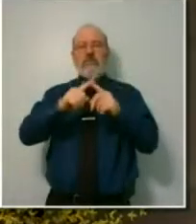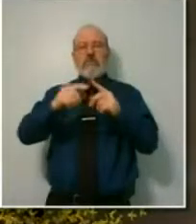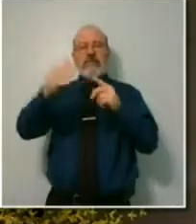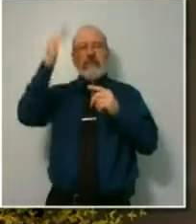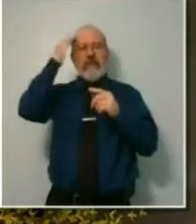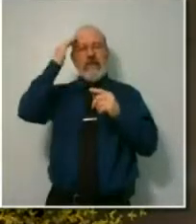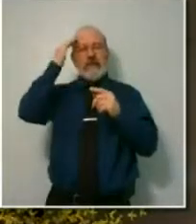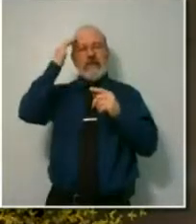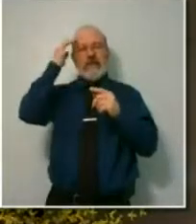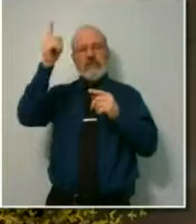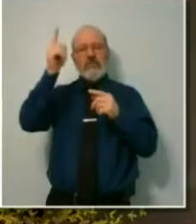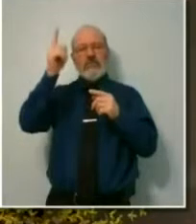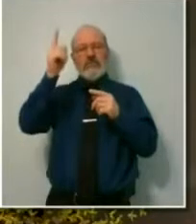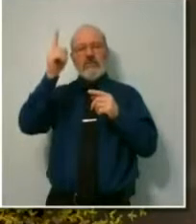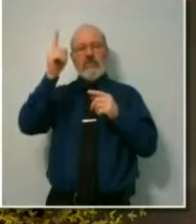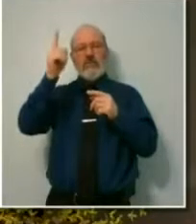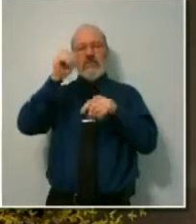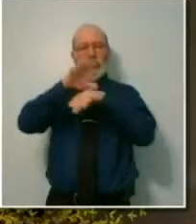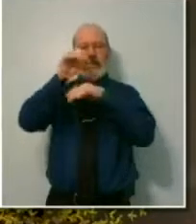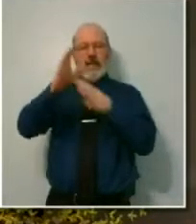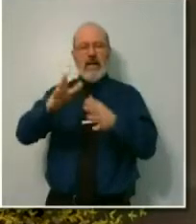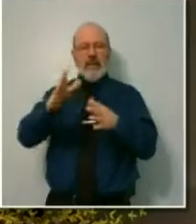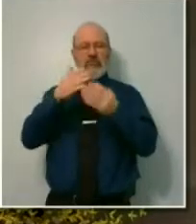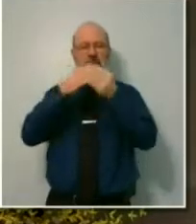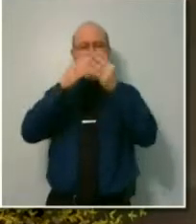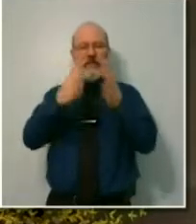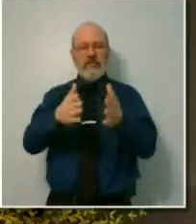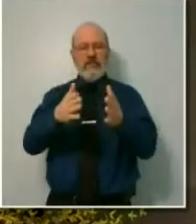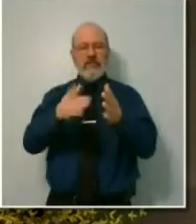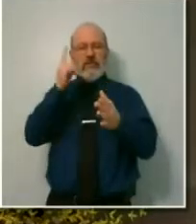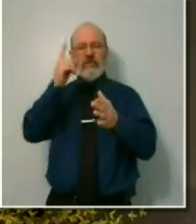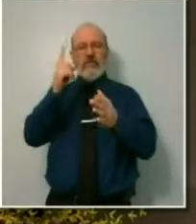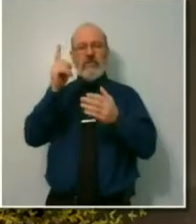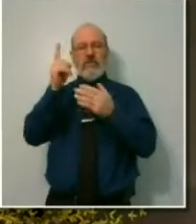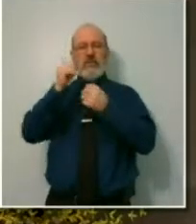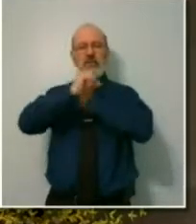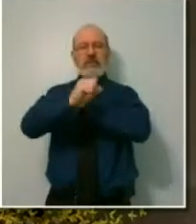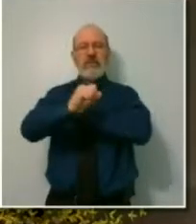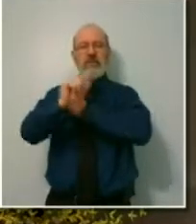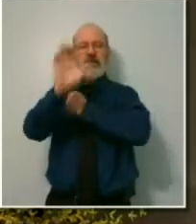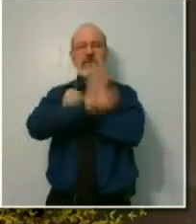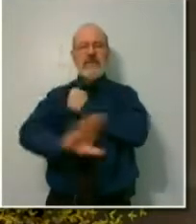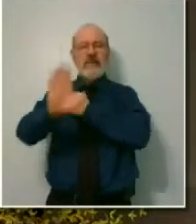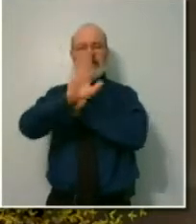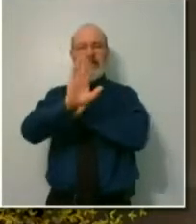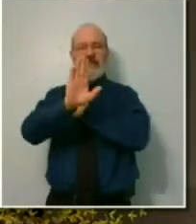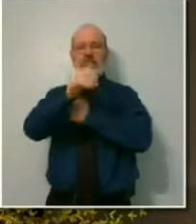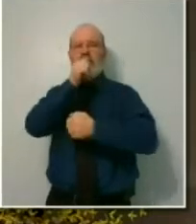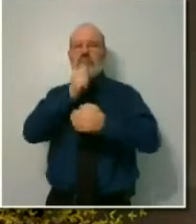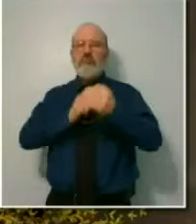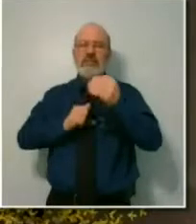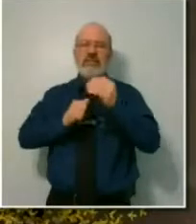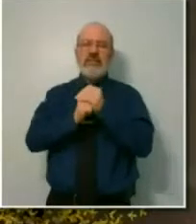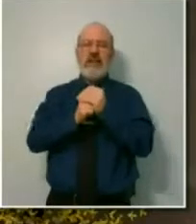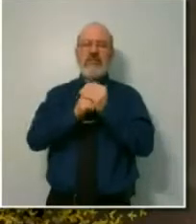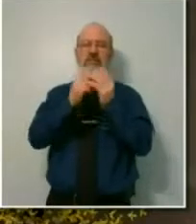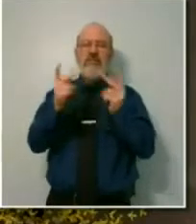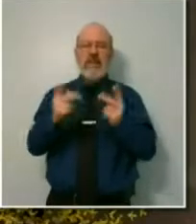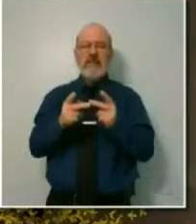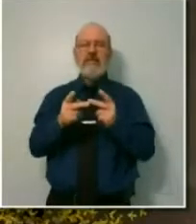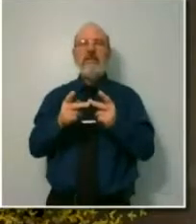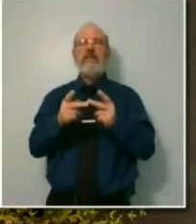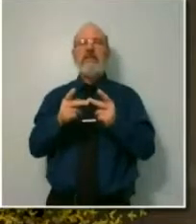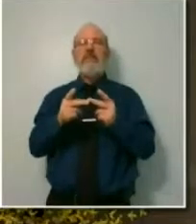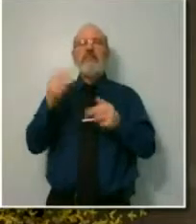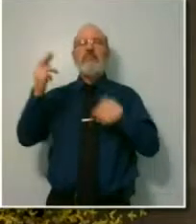will be their counselor and guide. You will be their protection and safety, their refuge, their shelter. And Father, we rejoice